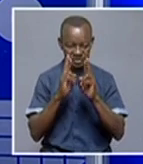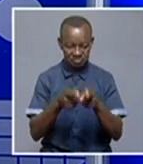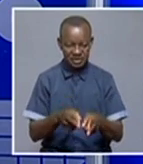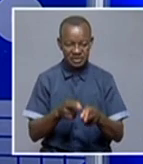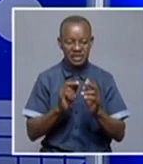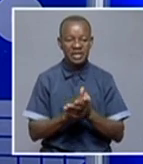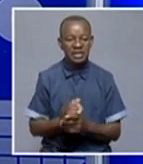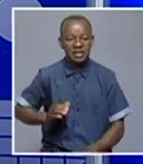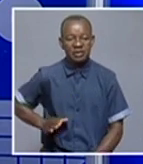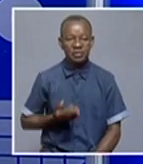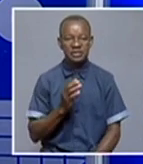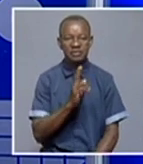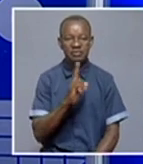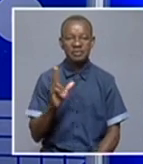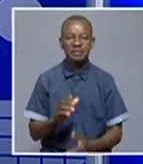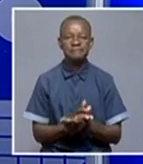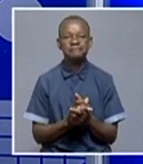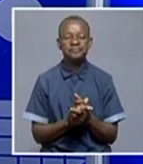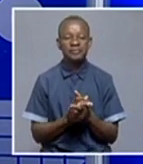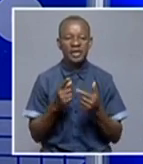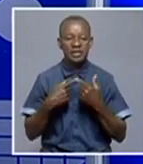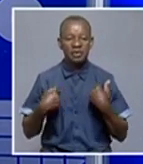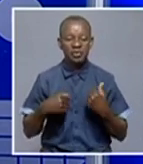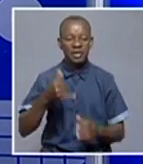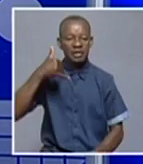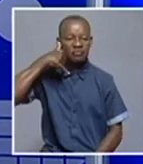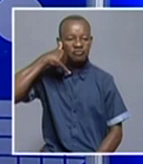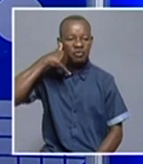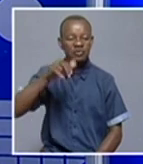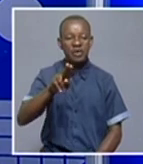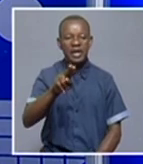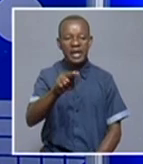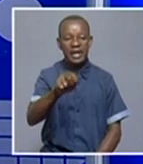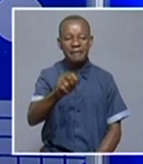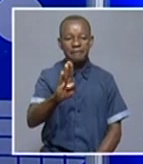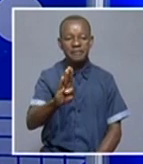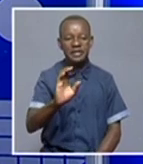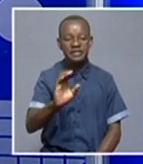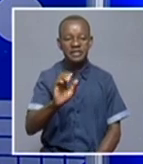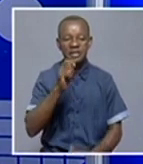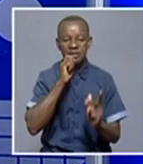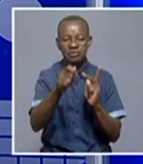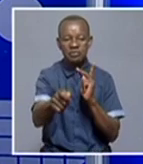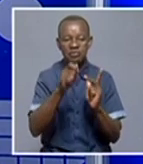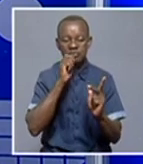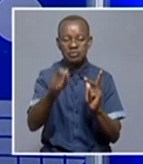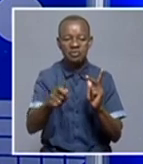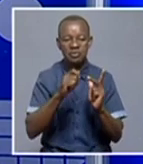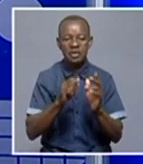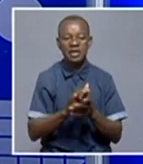Well, NBC reporter Ndishishii Hamfungu now joins us on the line from Kinshasa. Good evening, Ndishishii.